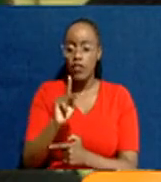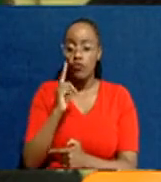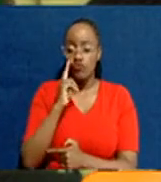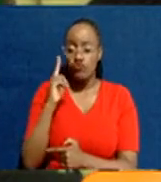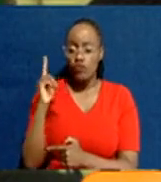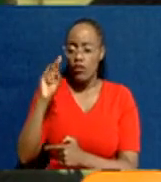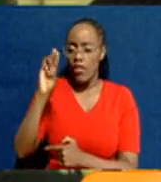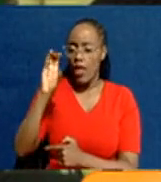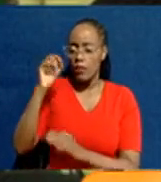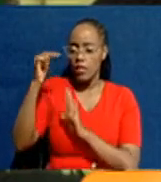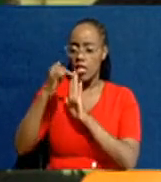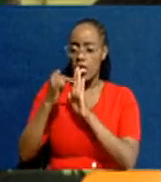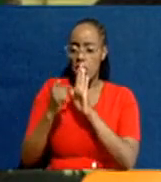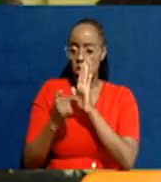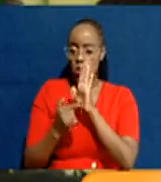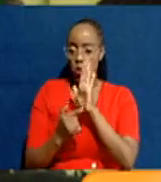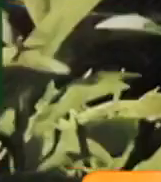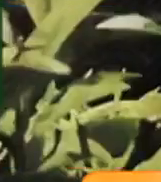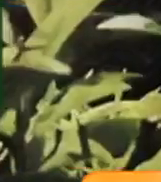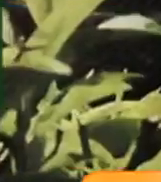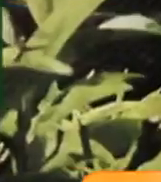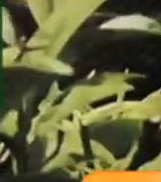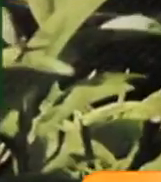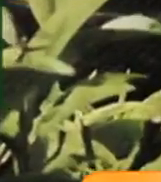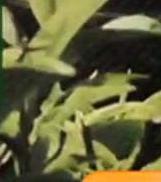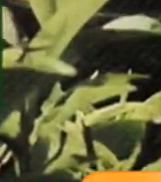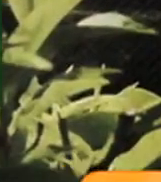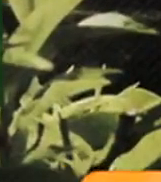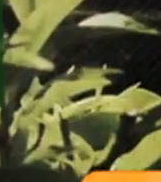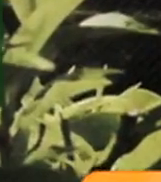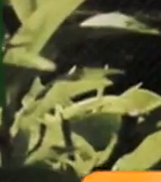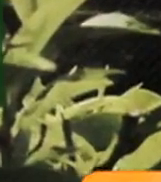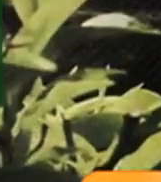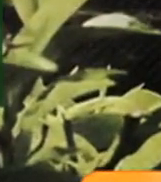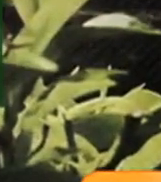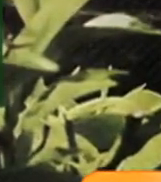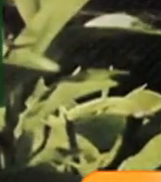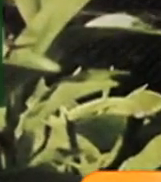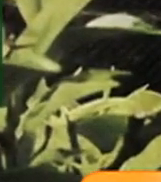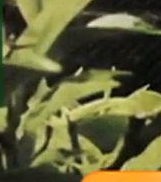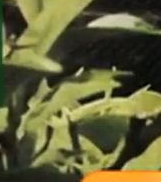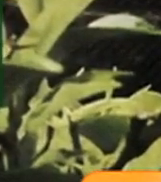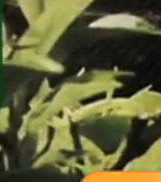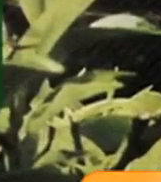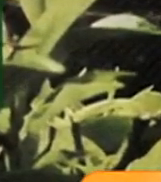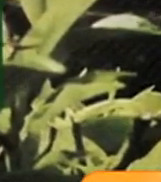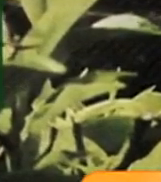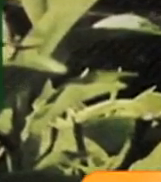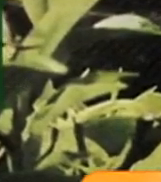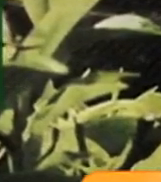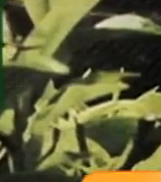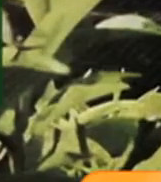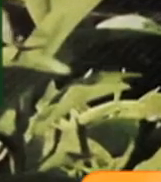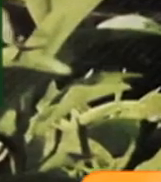Kapsoit Ward Representative Paul Chirchir, Londiani MCA Vincent Korir, among others. The leaders calling on the residents of Kericho